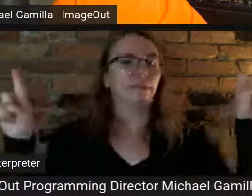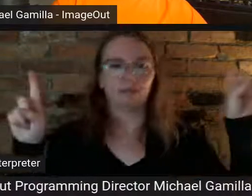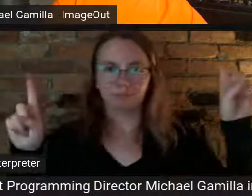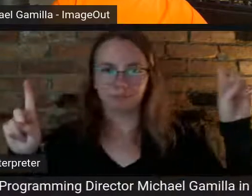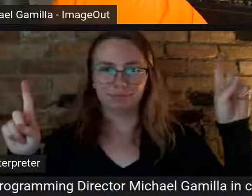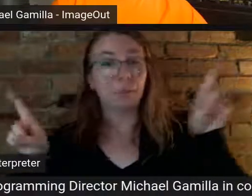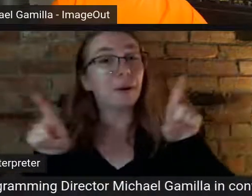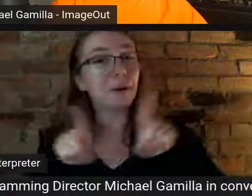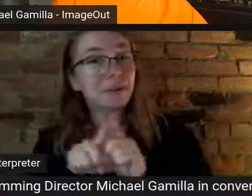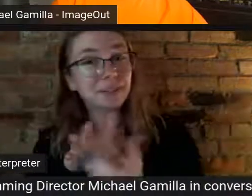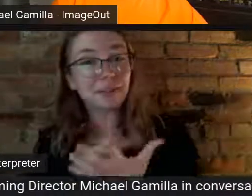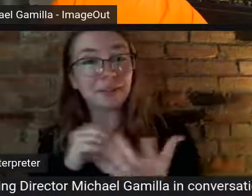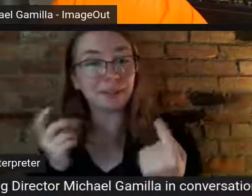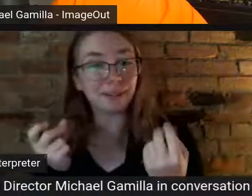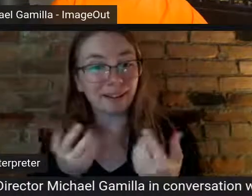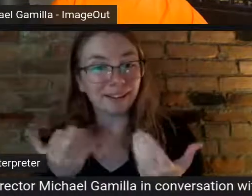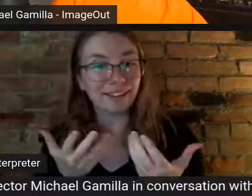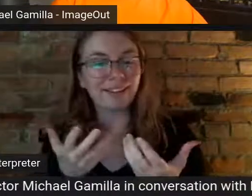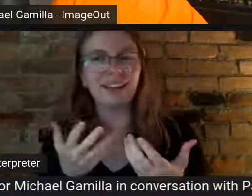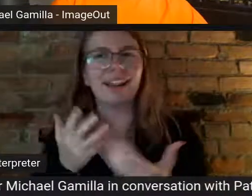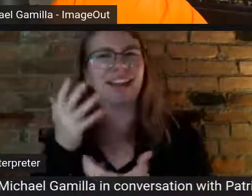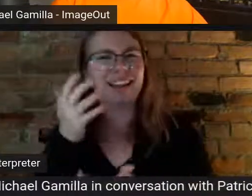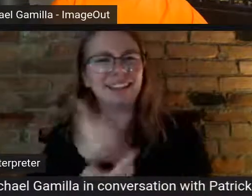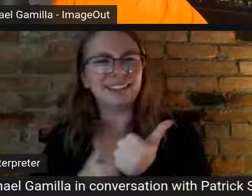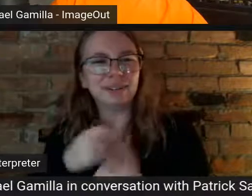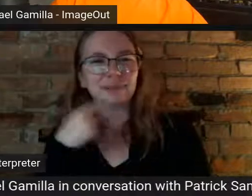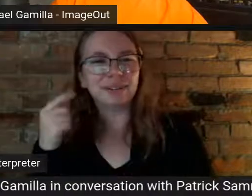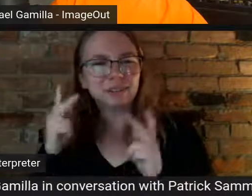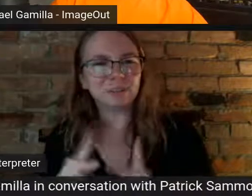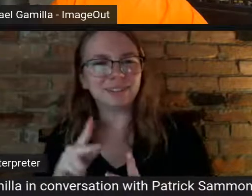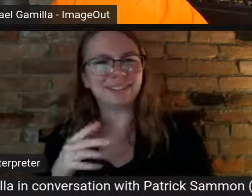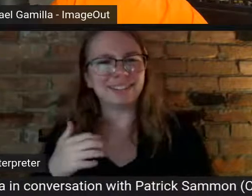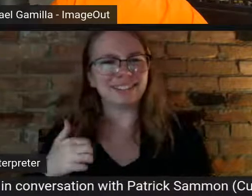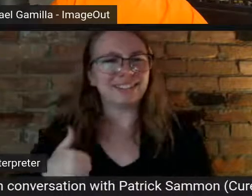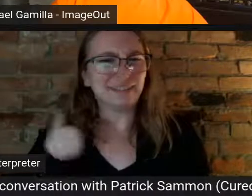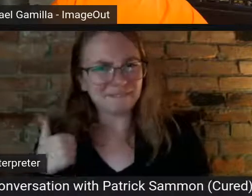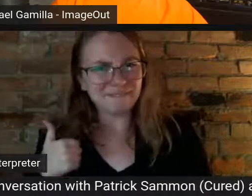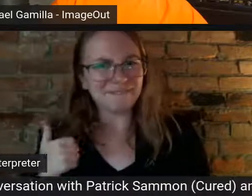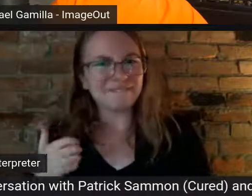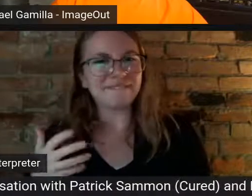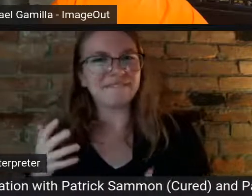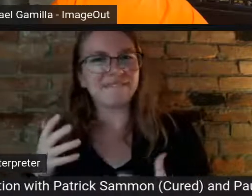are. Everyone we met with has got, you know, they went through